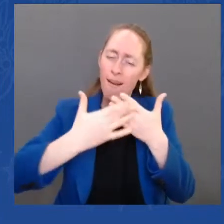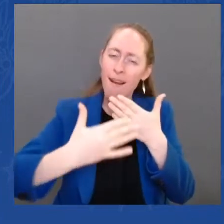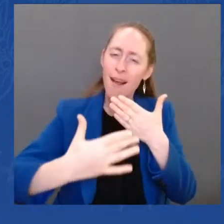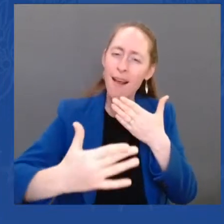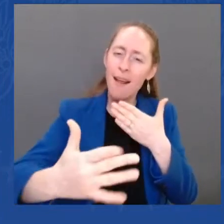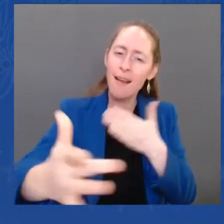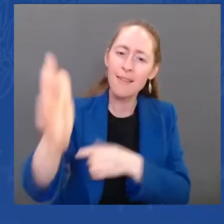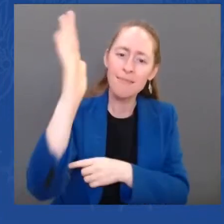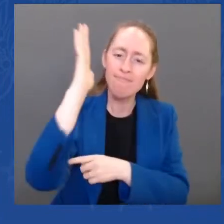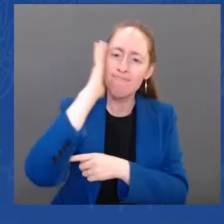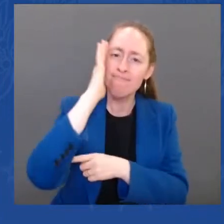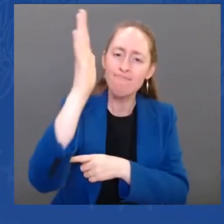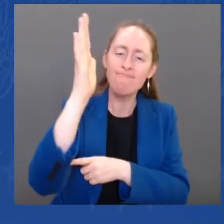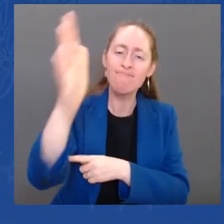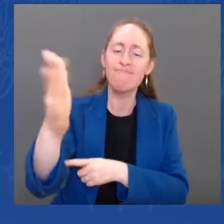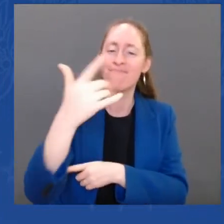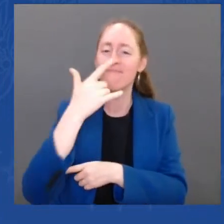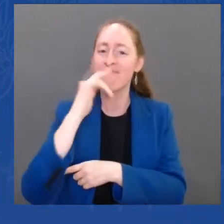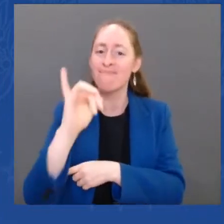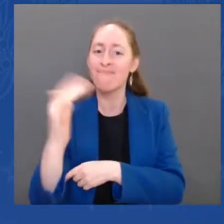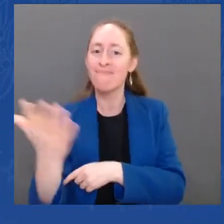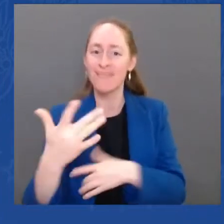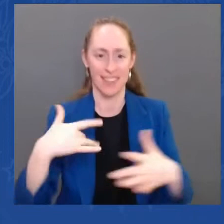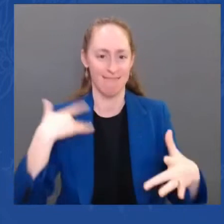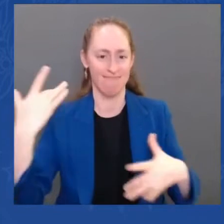Prime Minister Hun Sen and for the